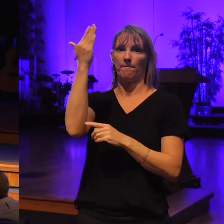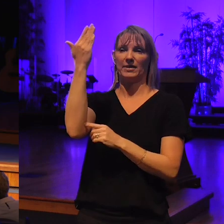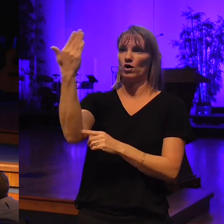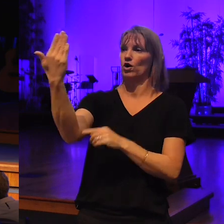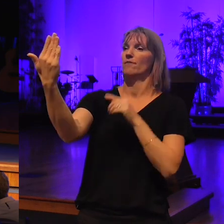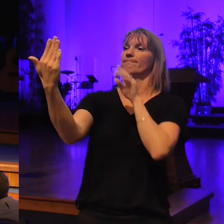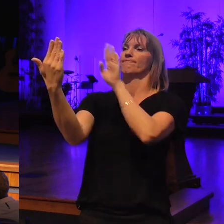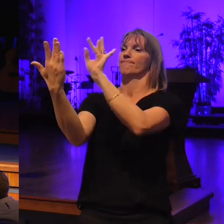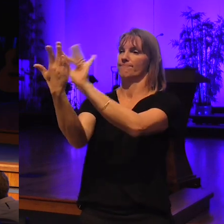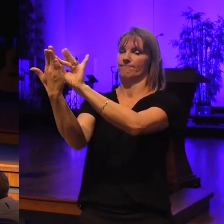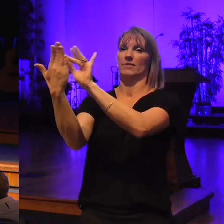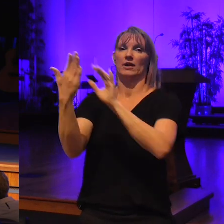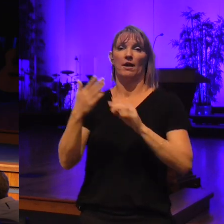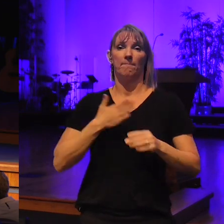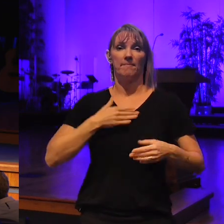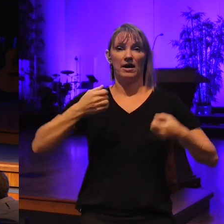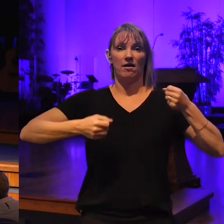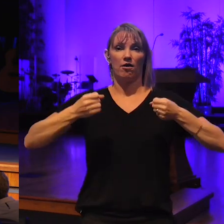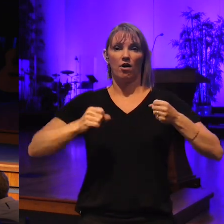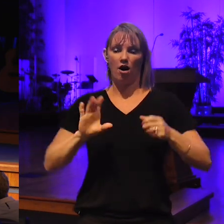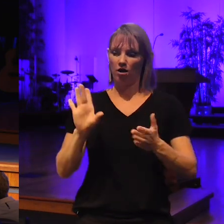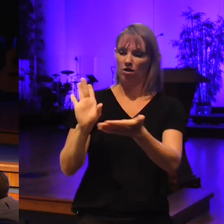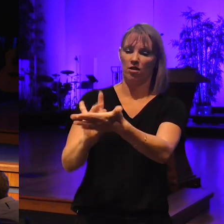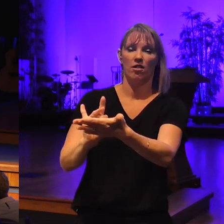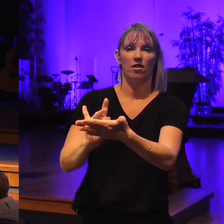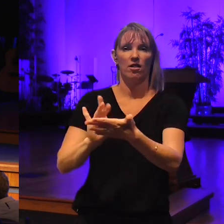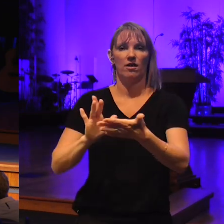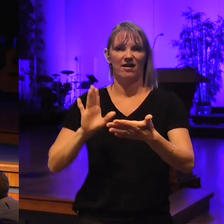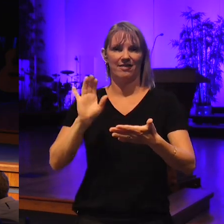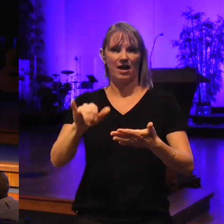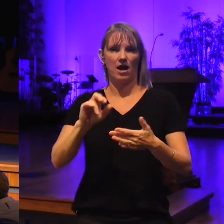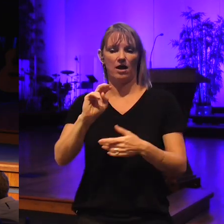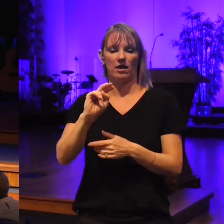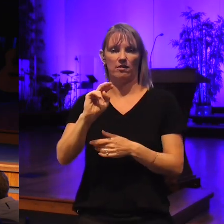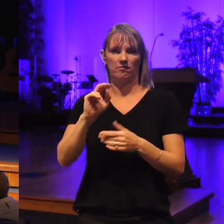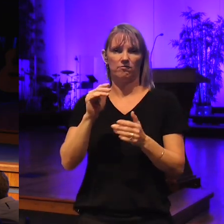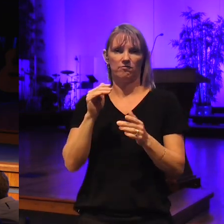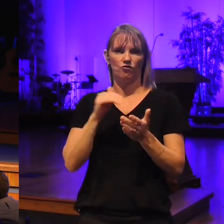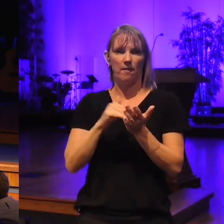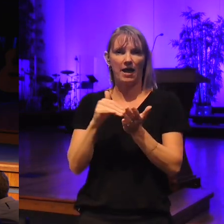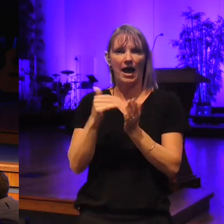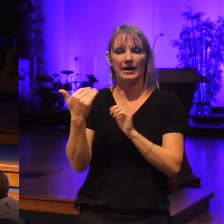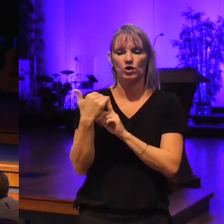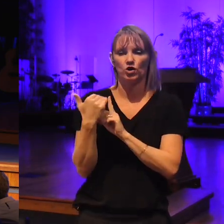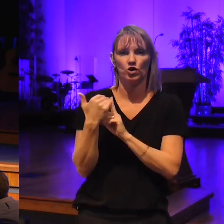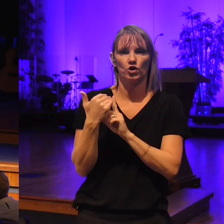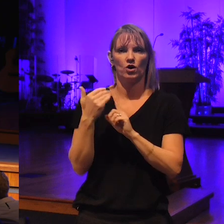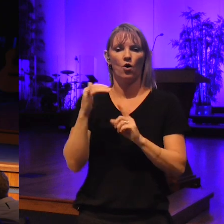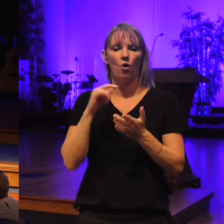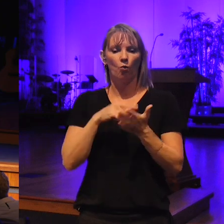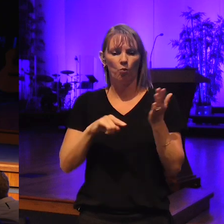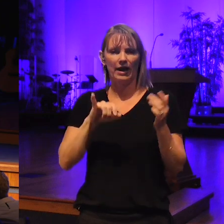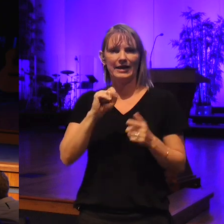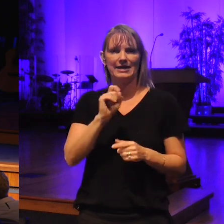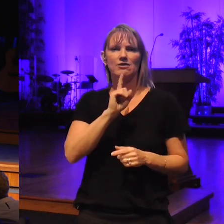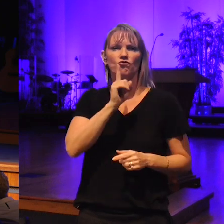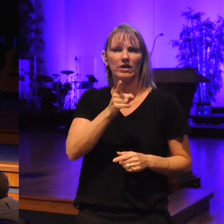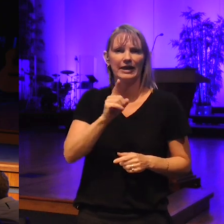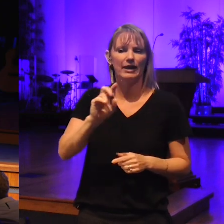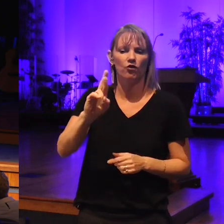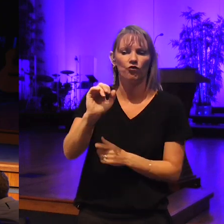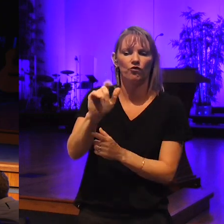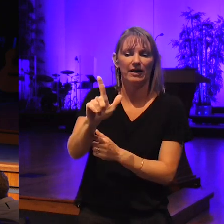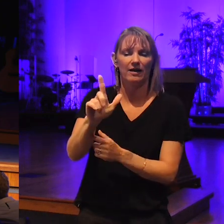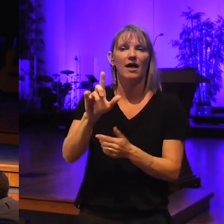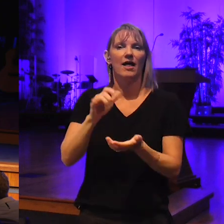is. Got on my Jeep, there it was. Everywhere I placed that. I kept saying, what is really real? And that helped me shift to the